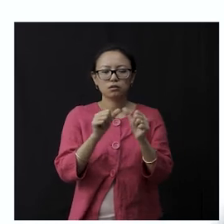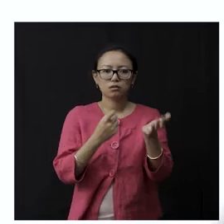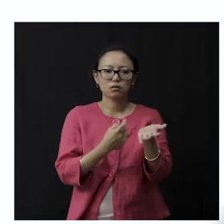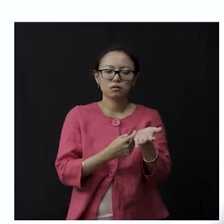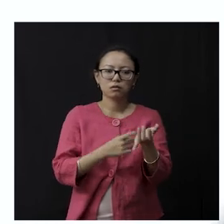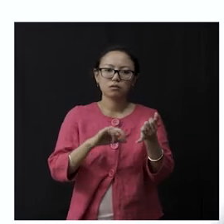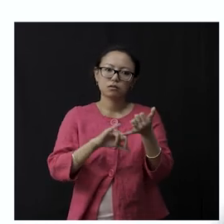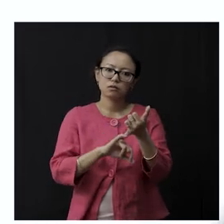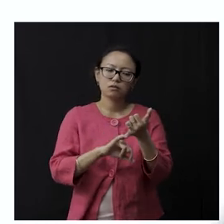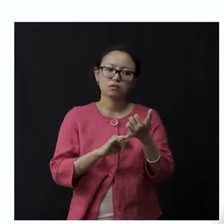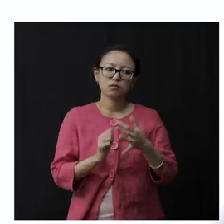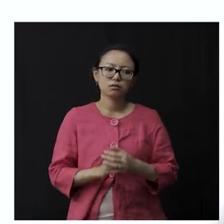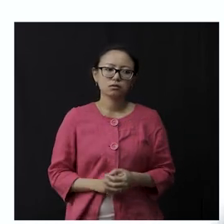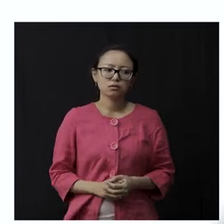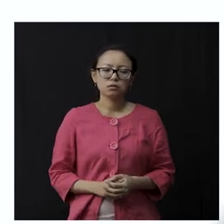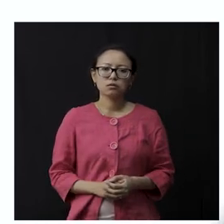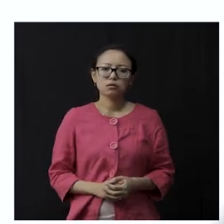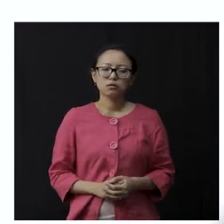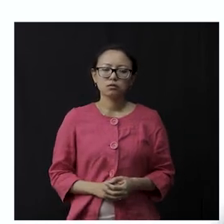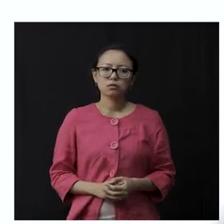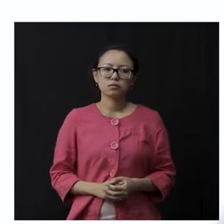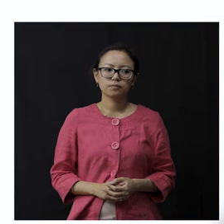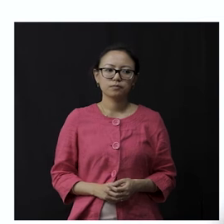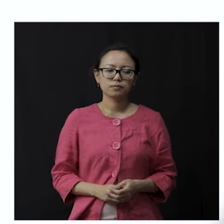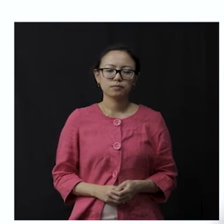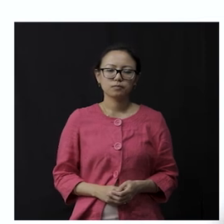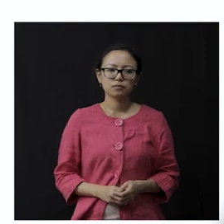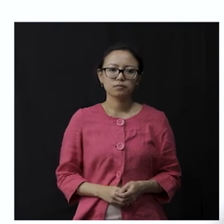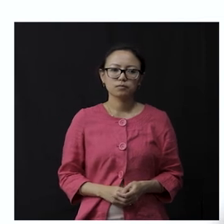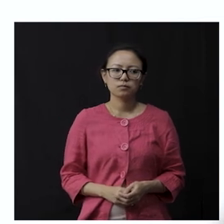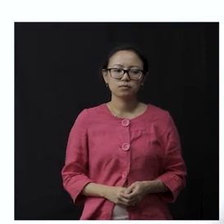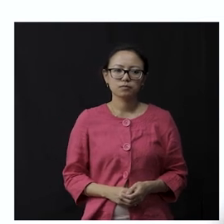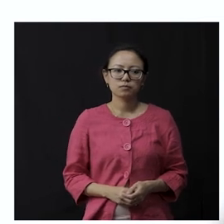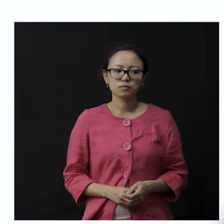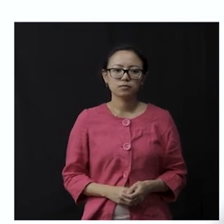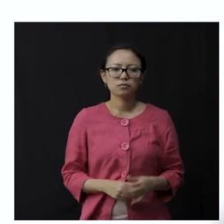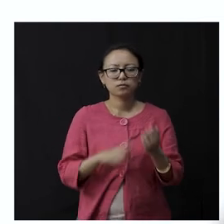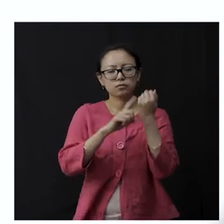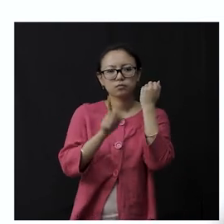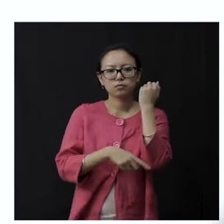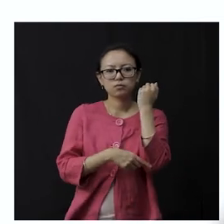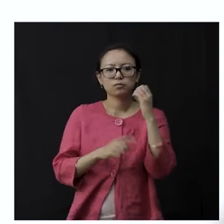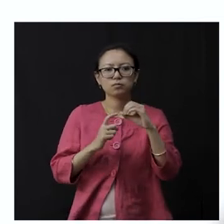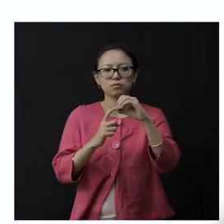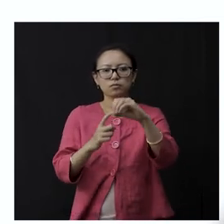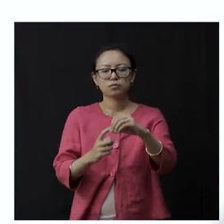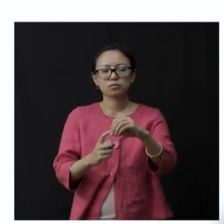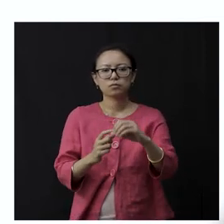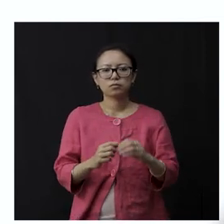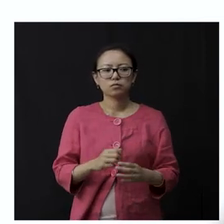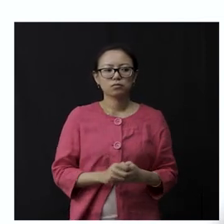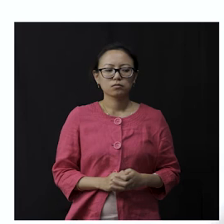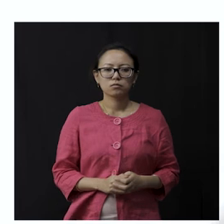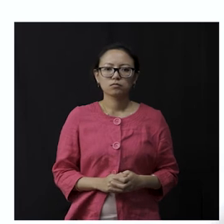star. We see the moon and stars in the sky at night, okay? The last one, the sky is,